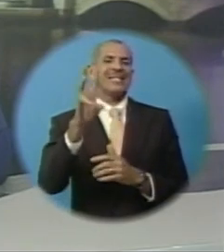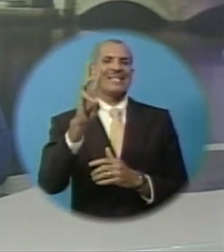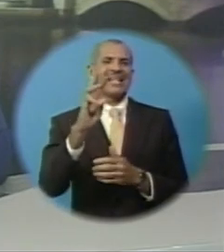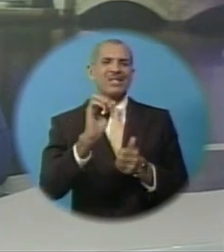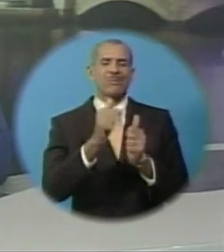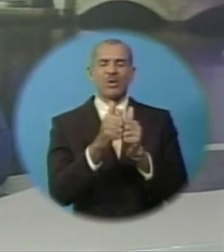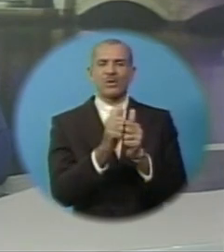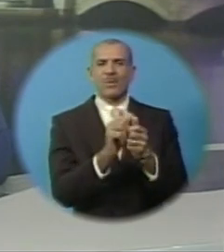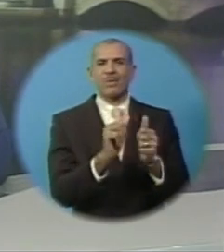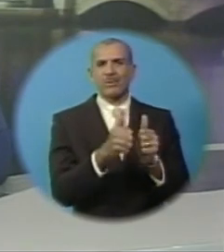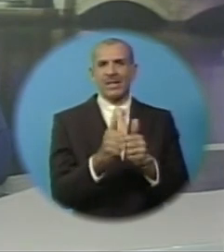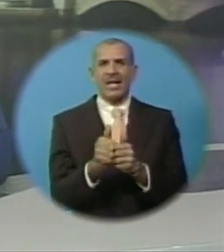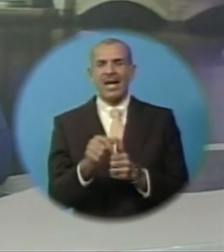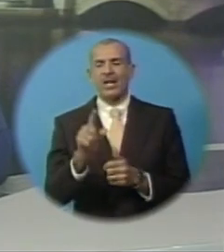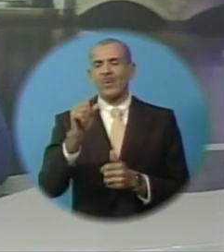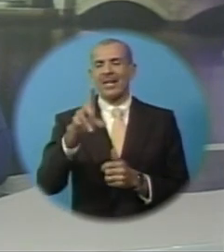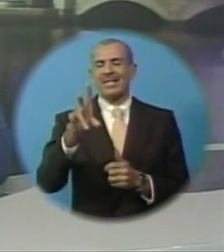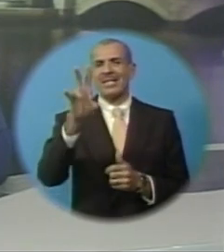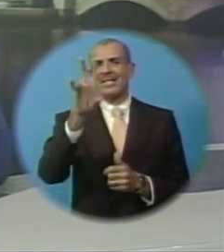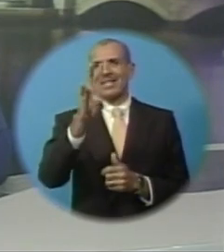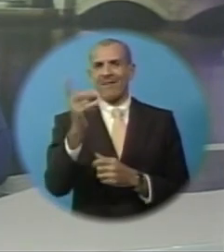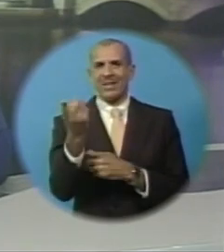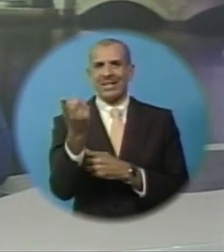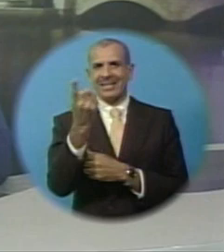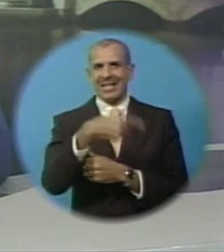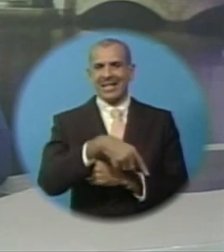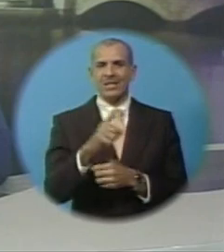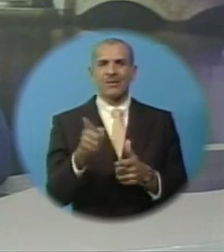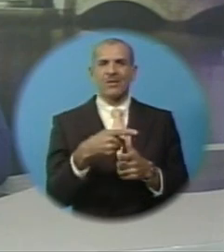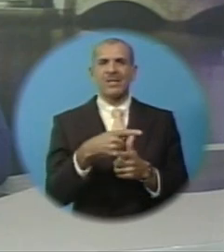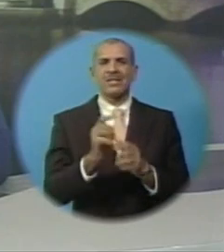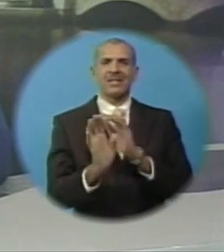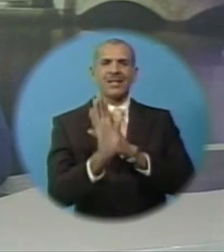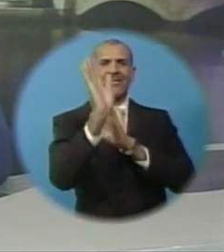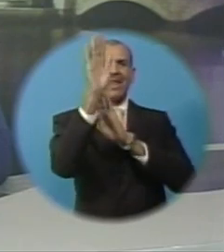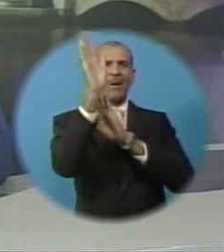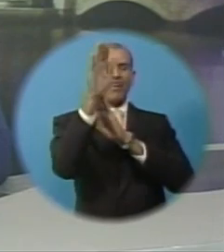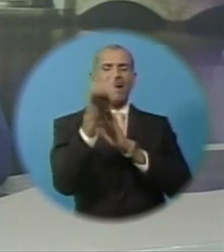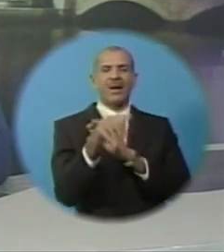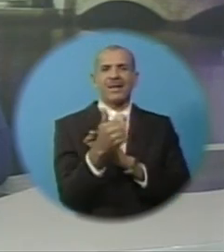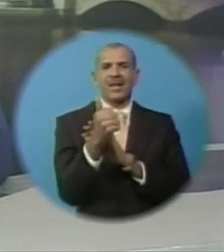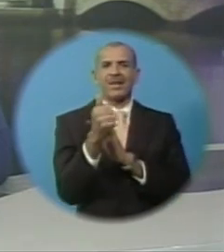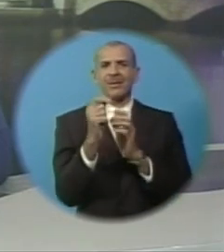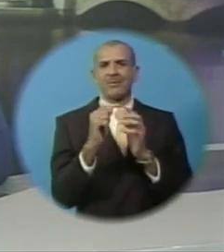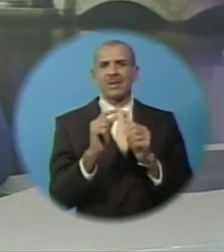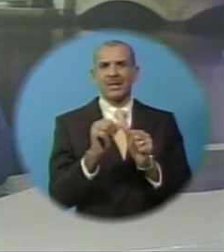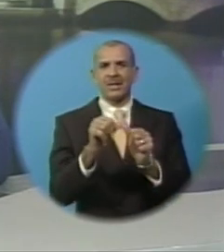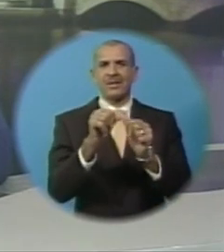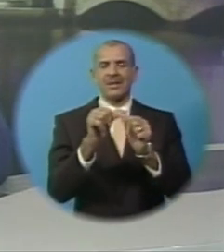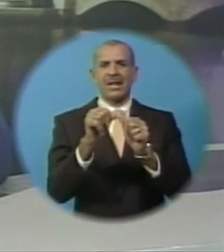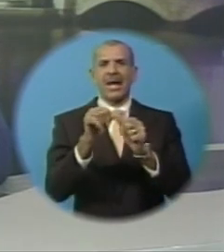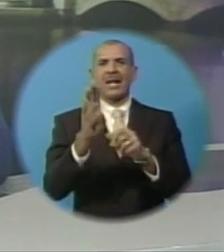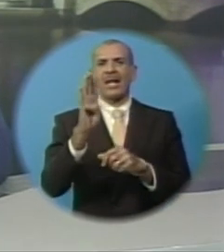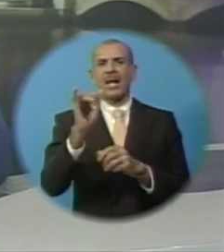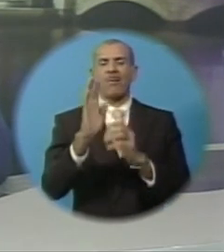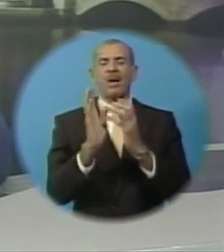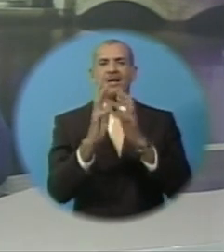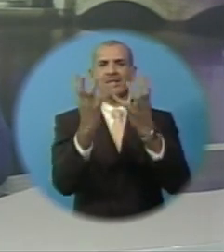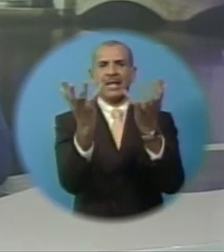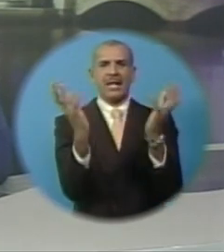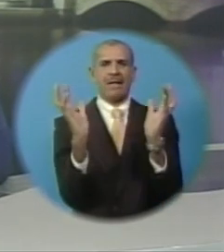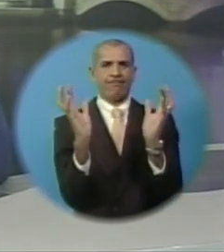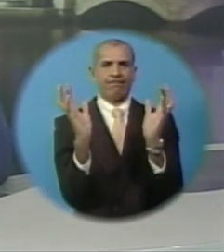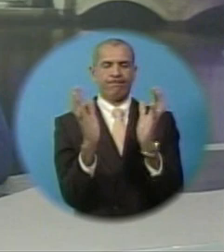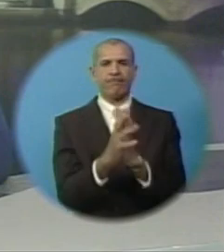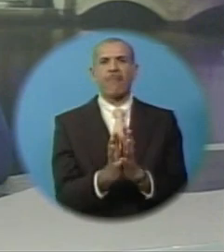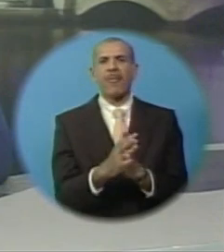be played in 27 days, with the first discipline being netball, and it's currently being underway at the netball stadium.